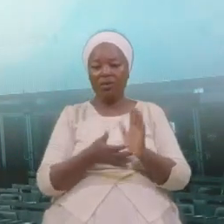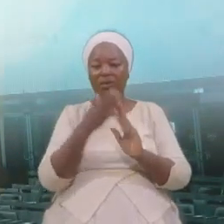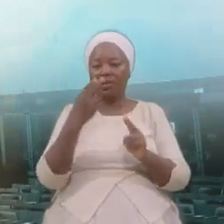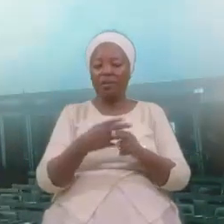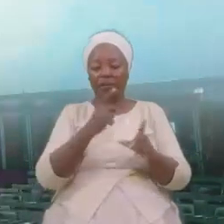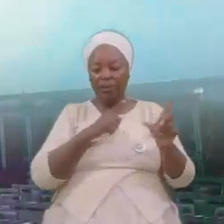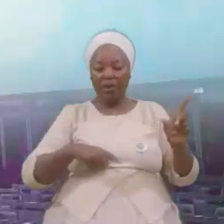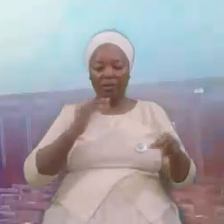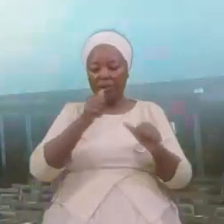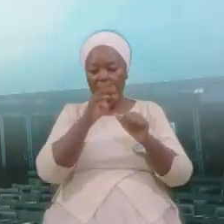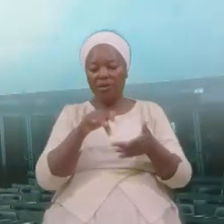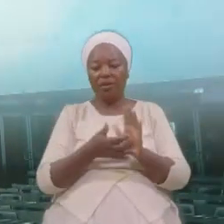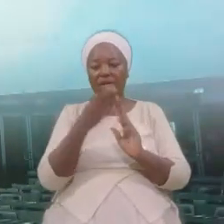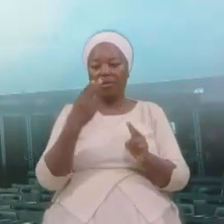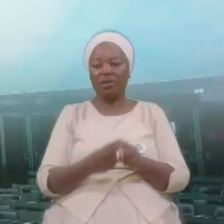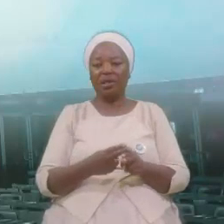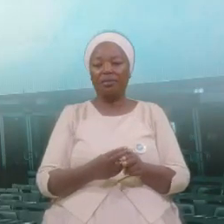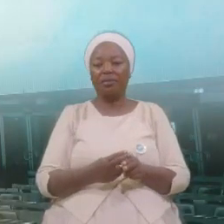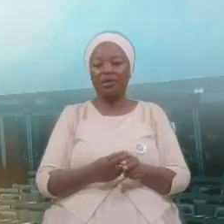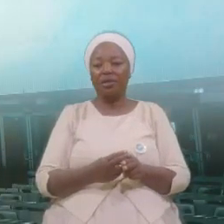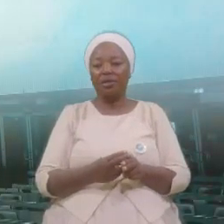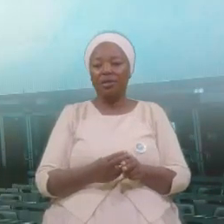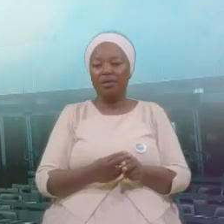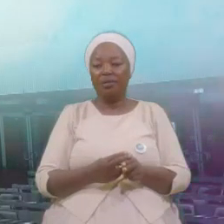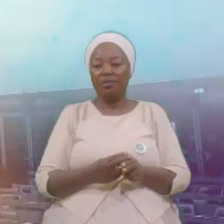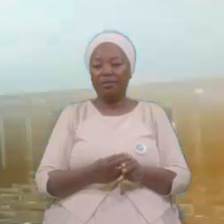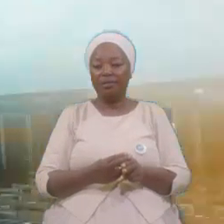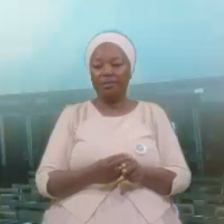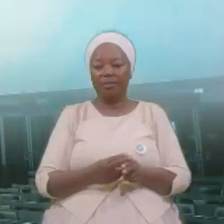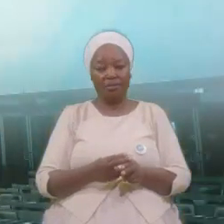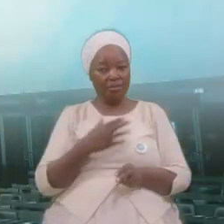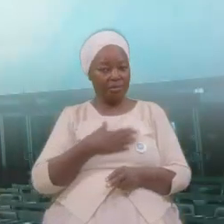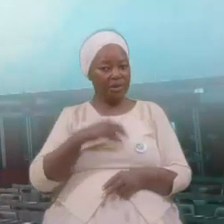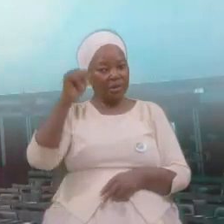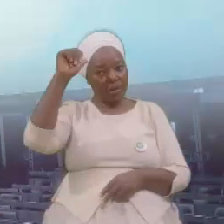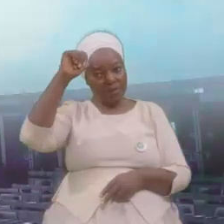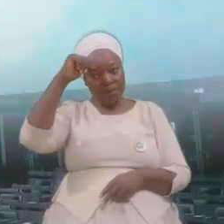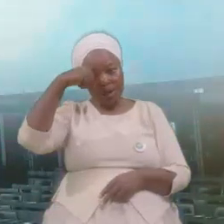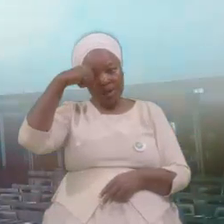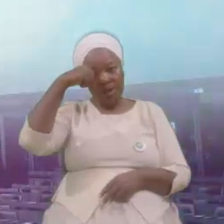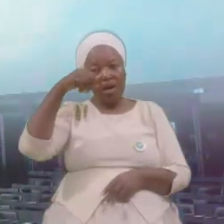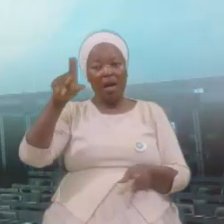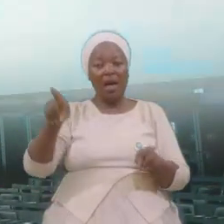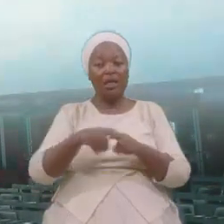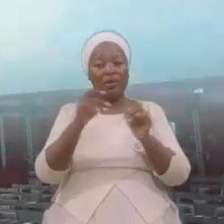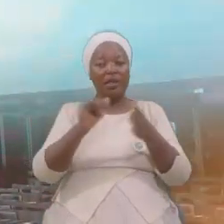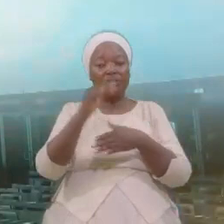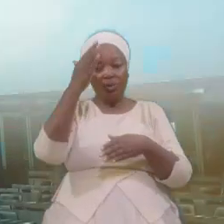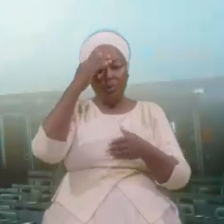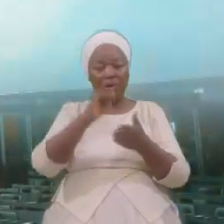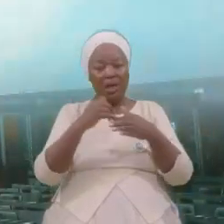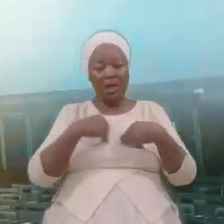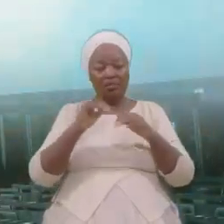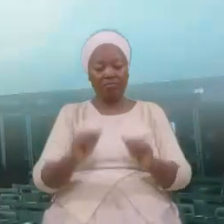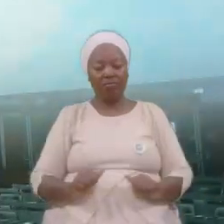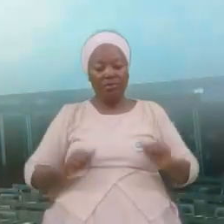bless you. So remind those who have given their life to Christ on Thursday to